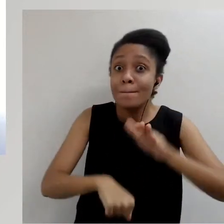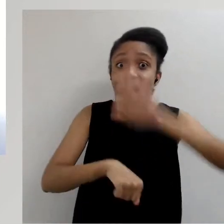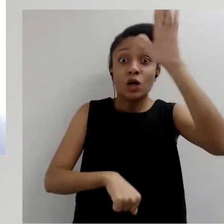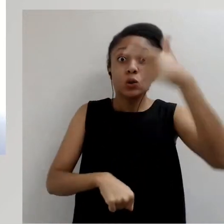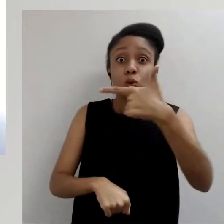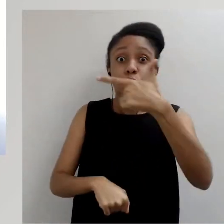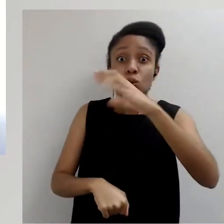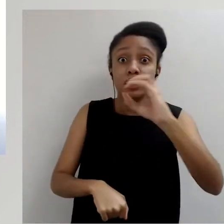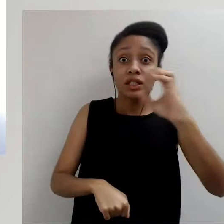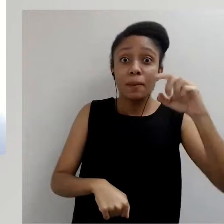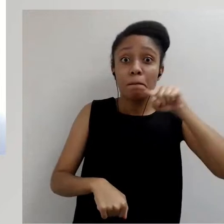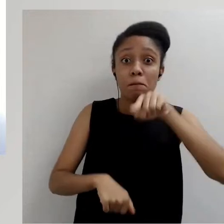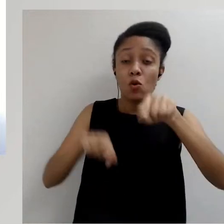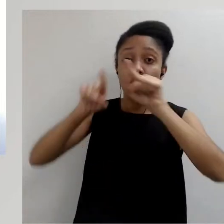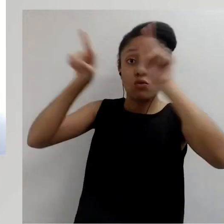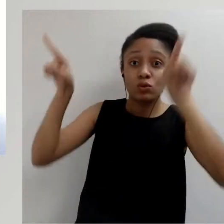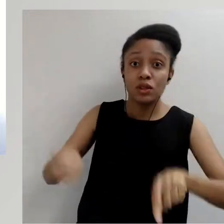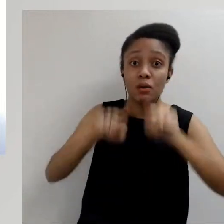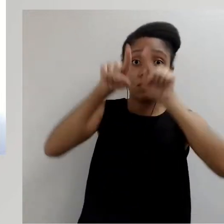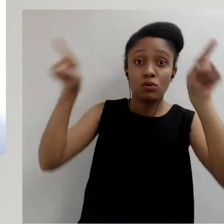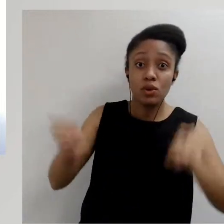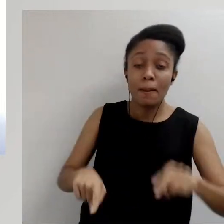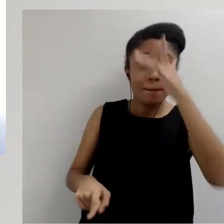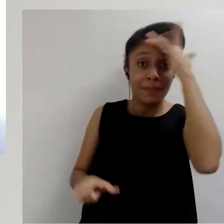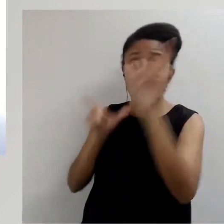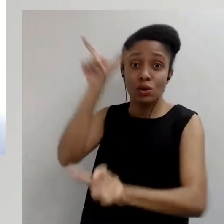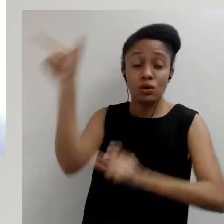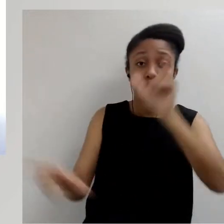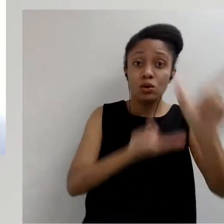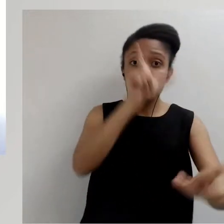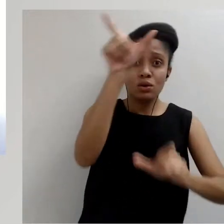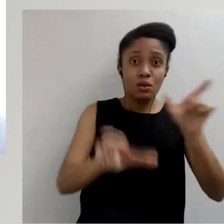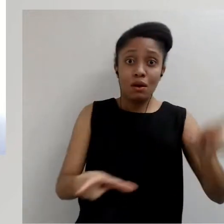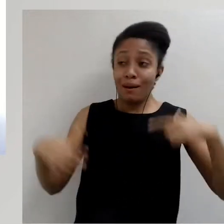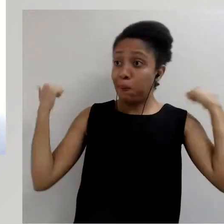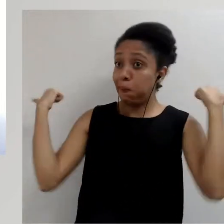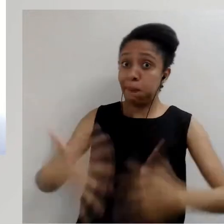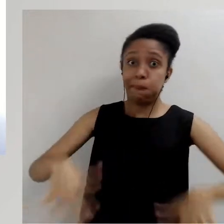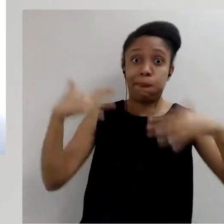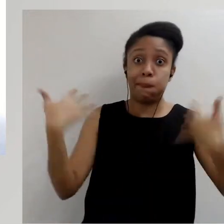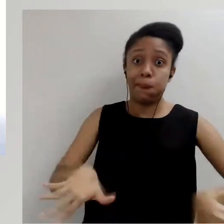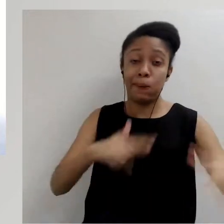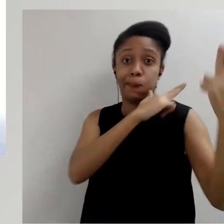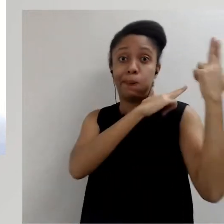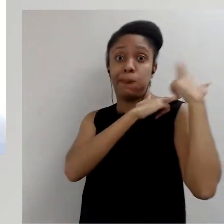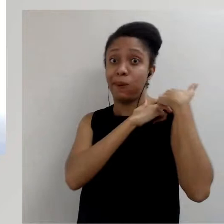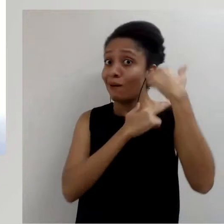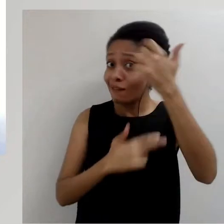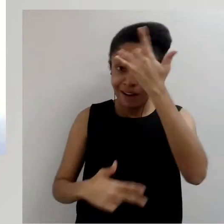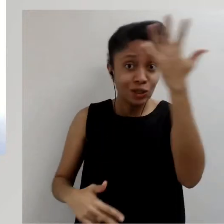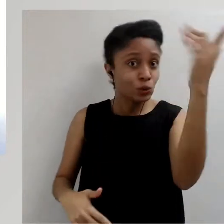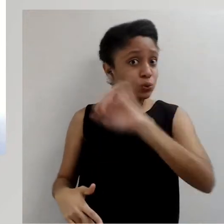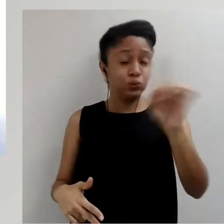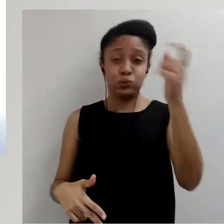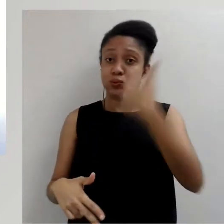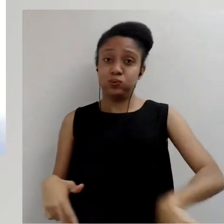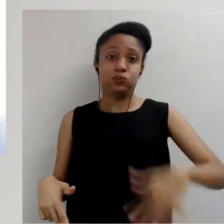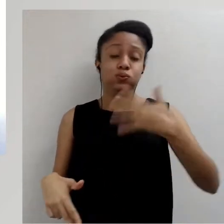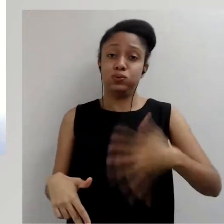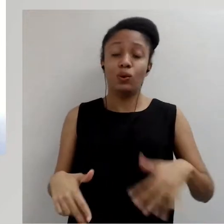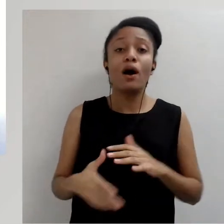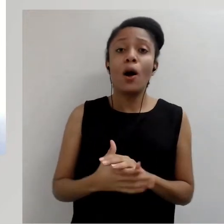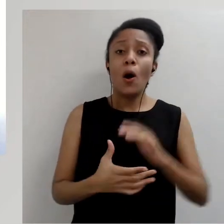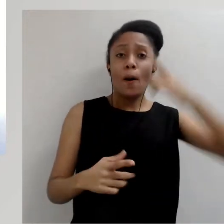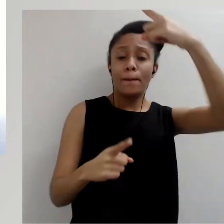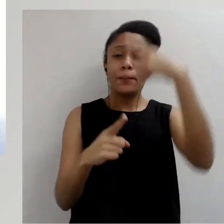200,000 employees. It's something big. Sometimes I'm going to sleep and I think about that and I terrify. It's not